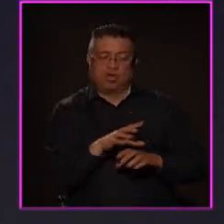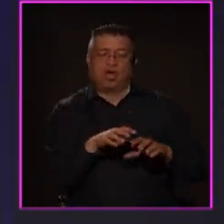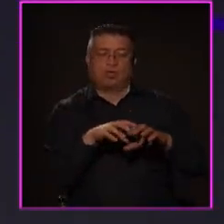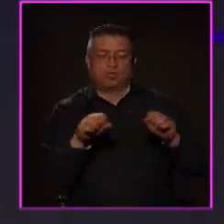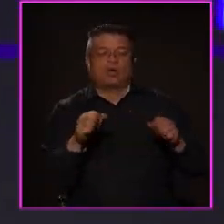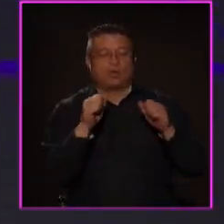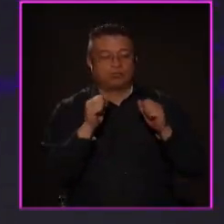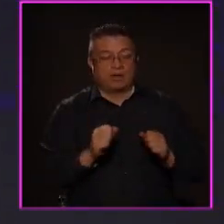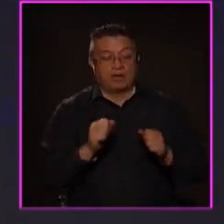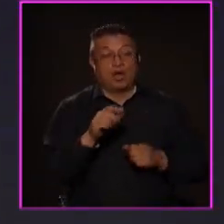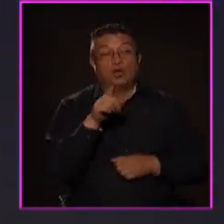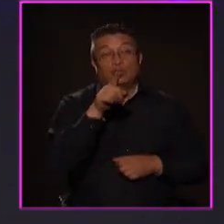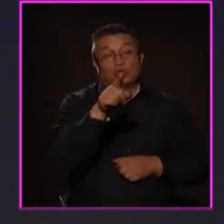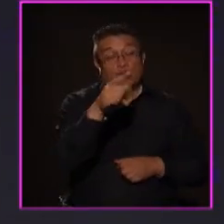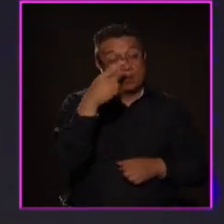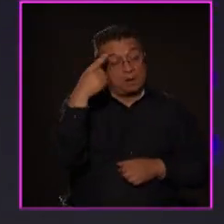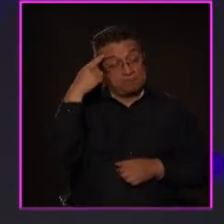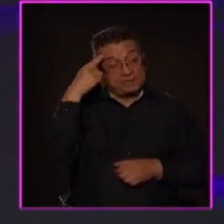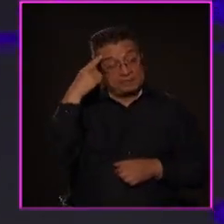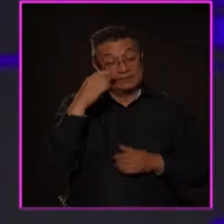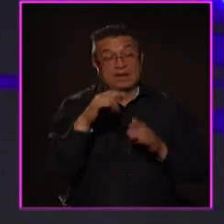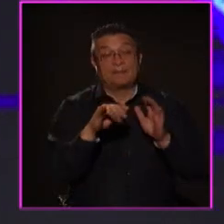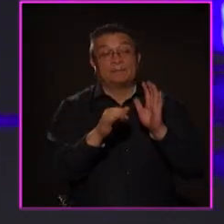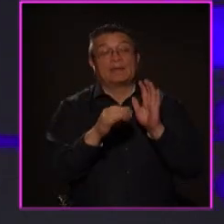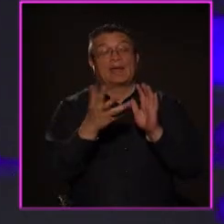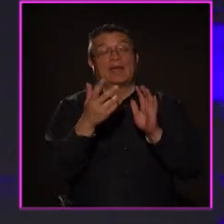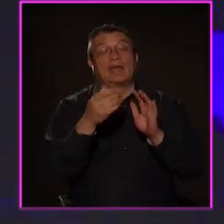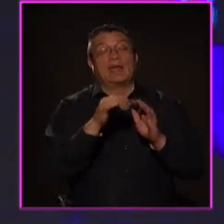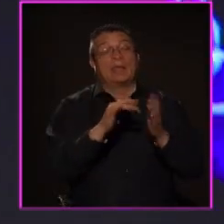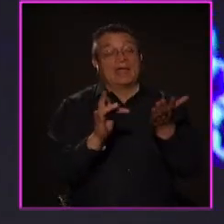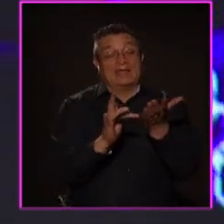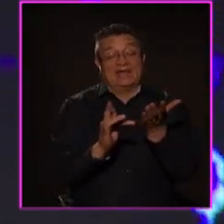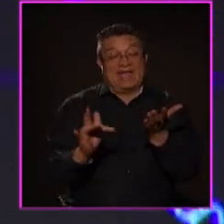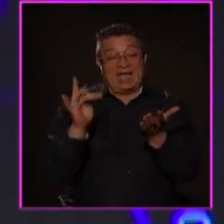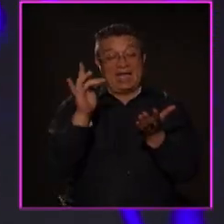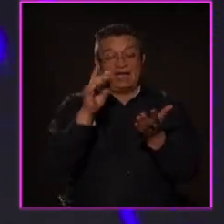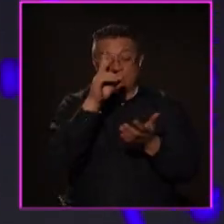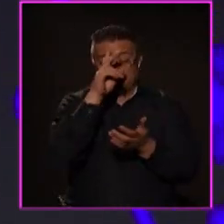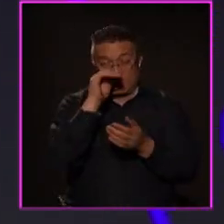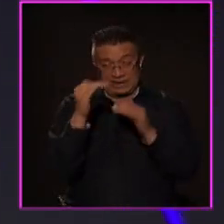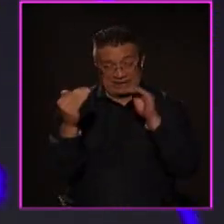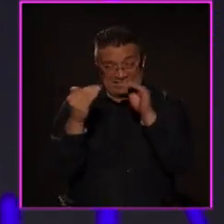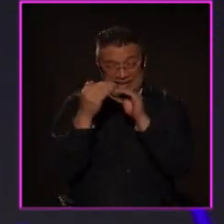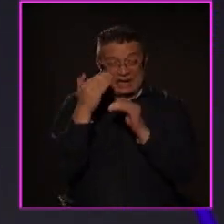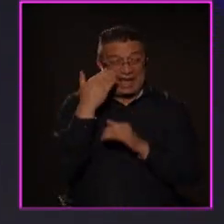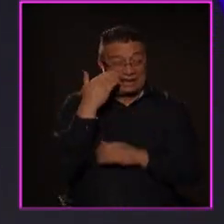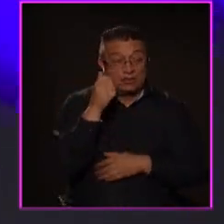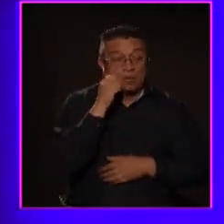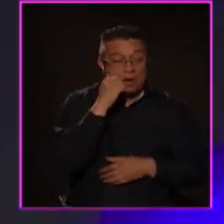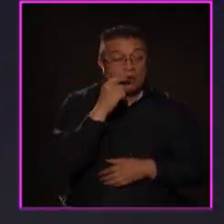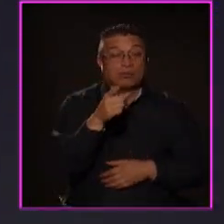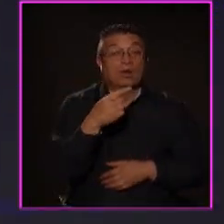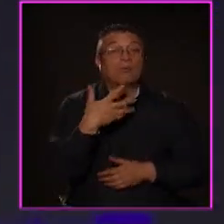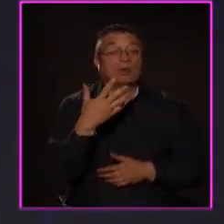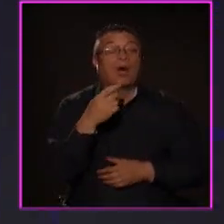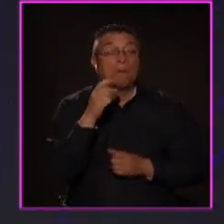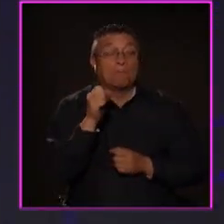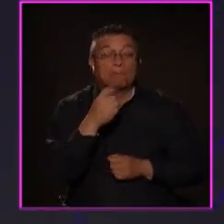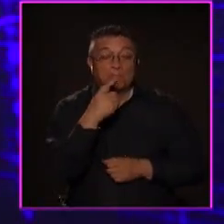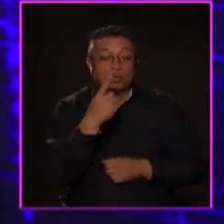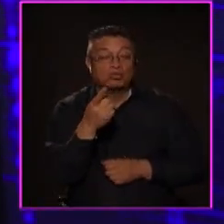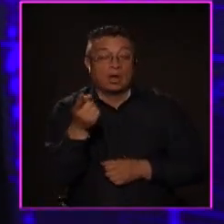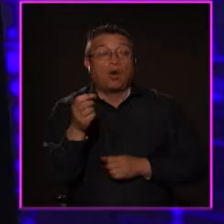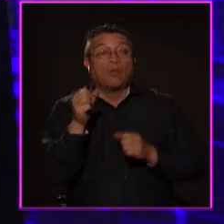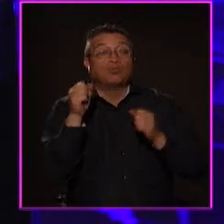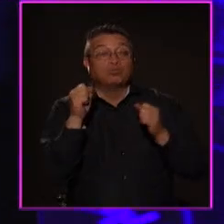is almost at the level of human intelligence, you ask the question whether are we going to be able to control